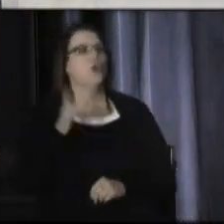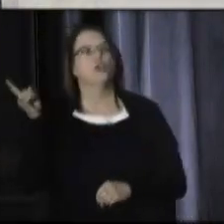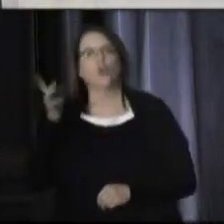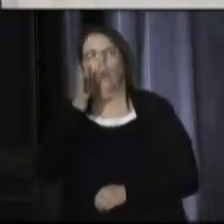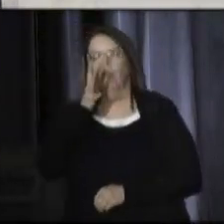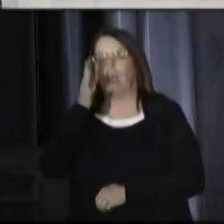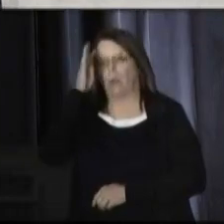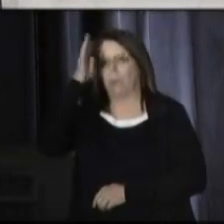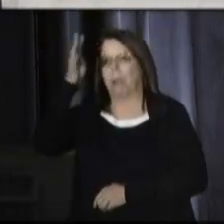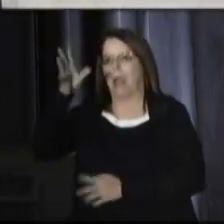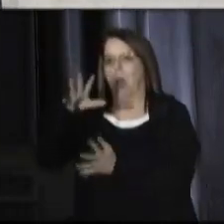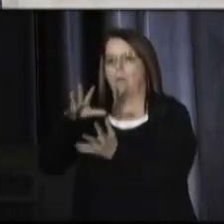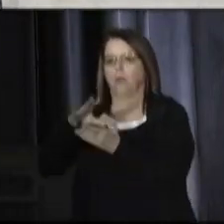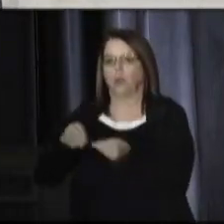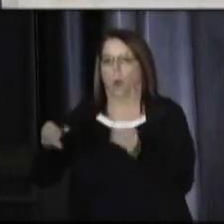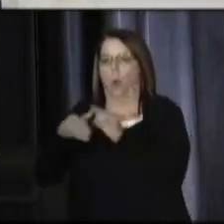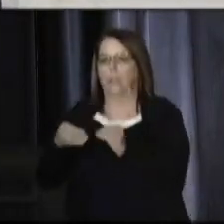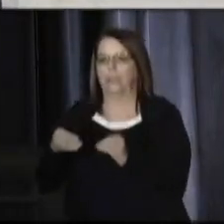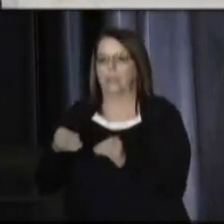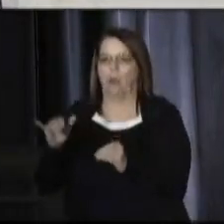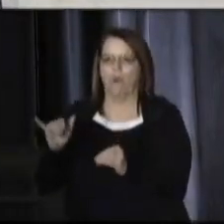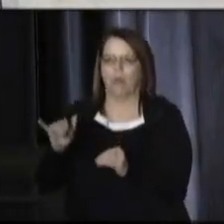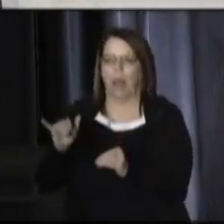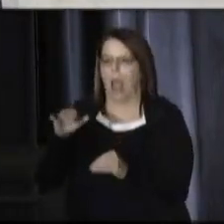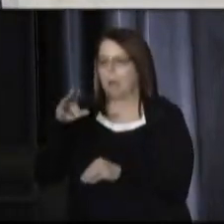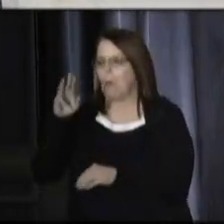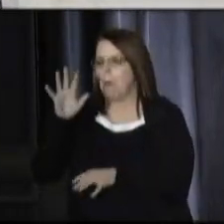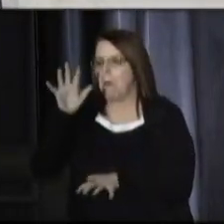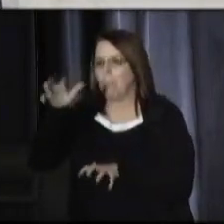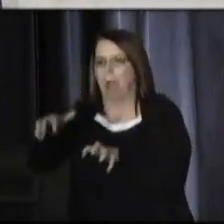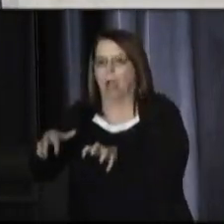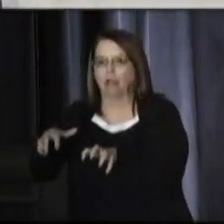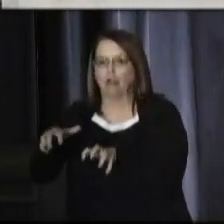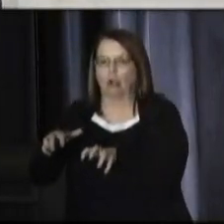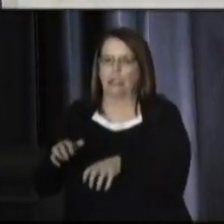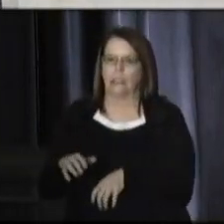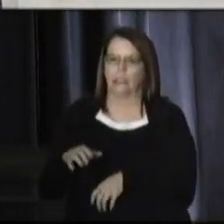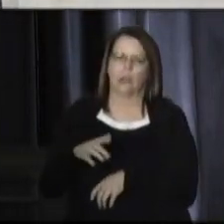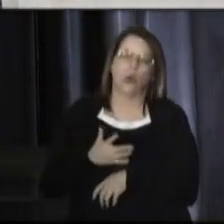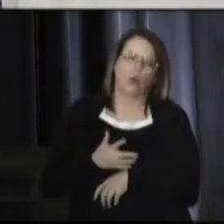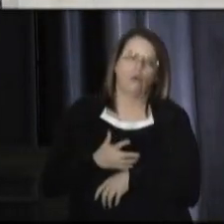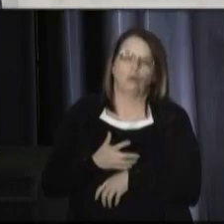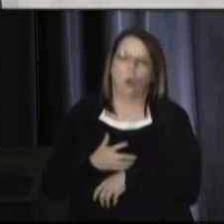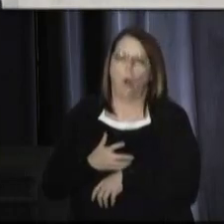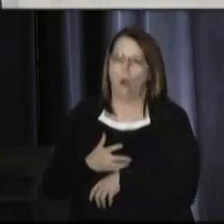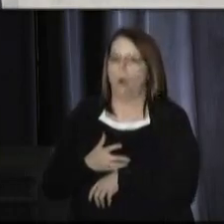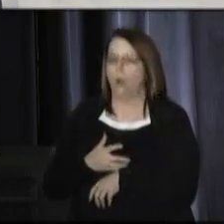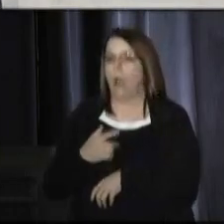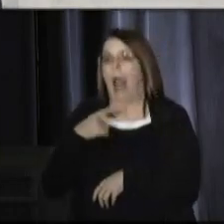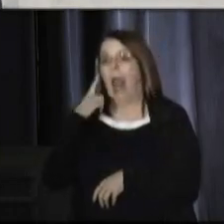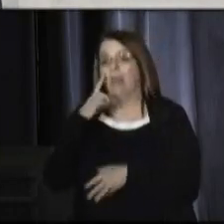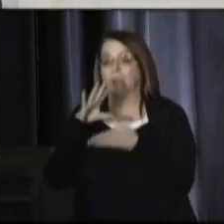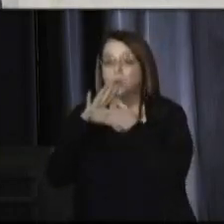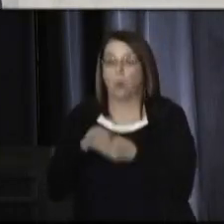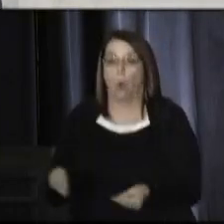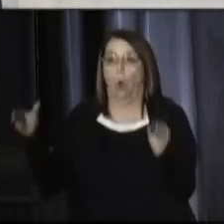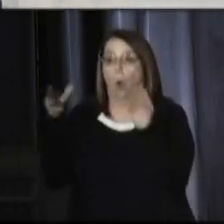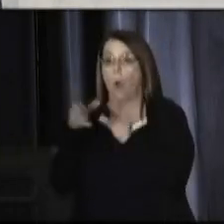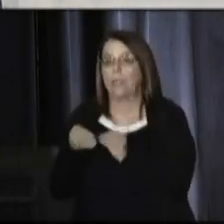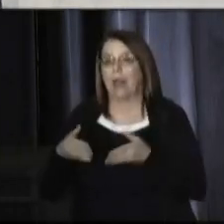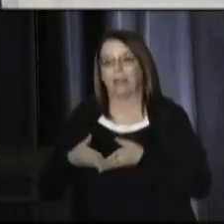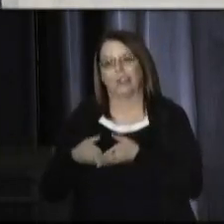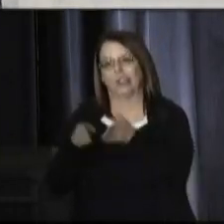matter how tortured, how peaceful. I am going. I am almost completely gone. I am stepping away. Watch me as